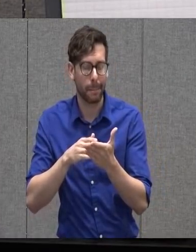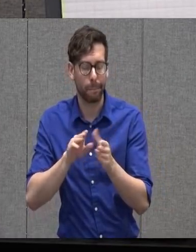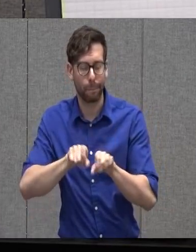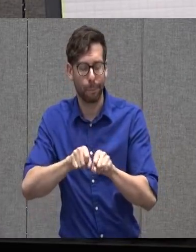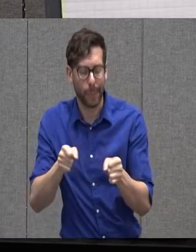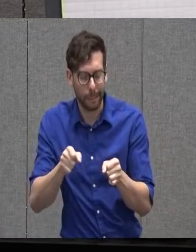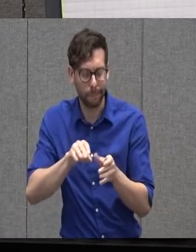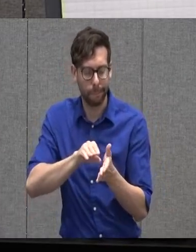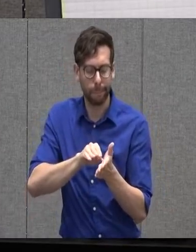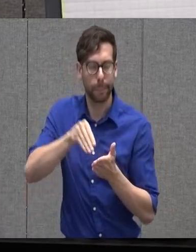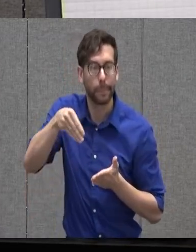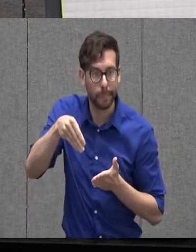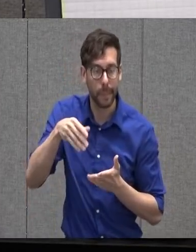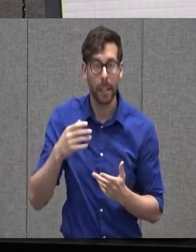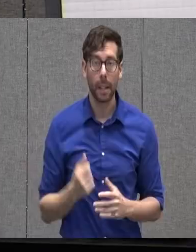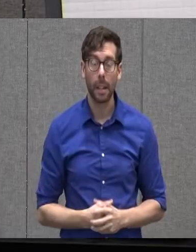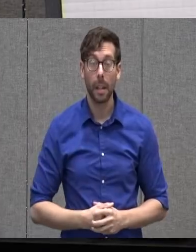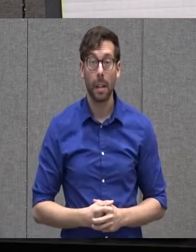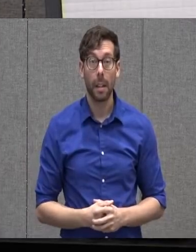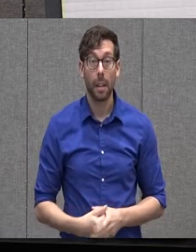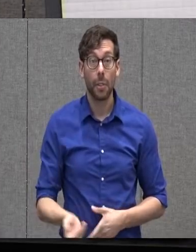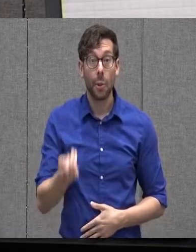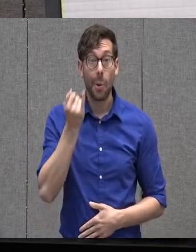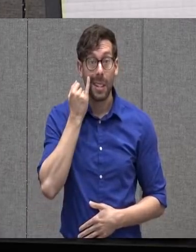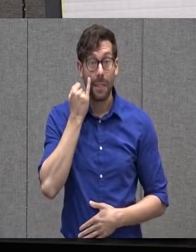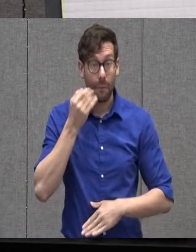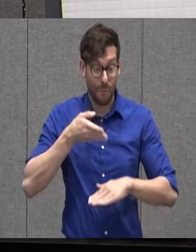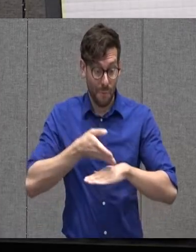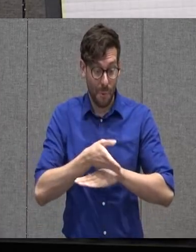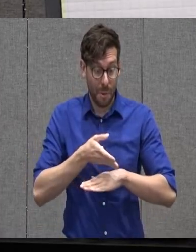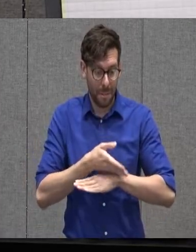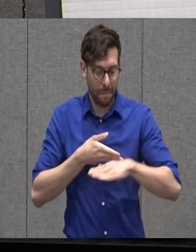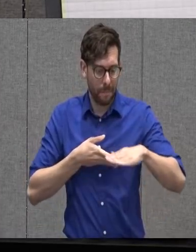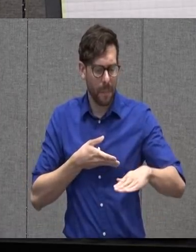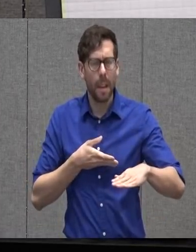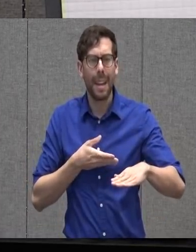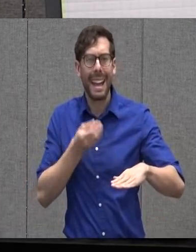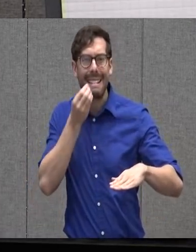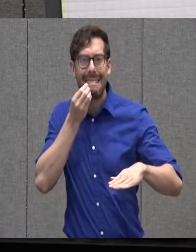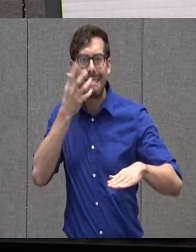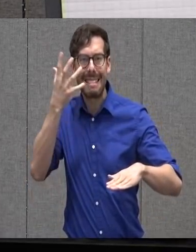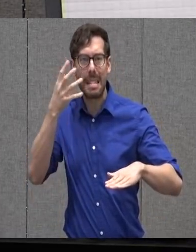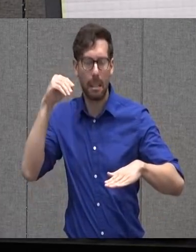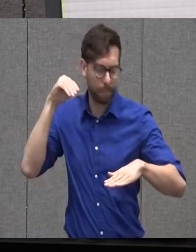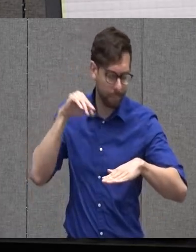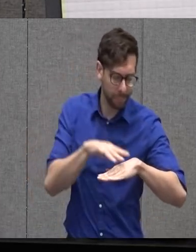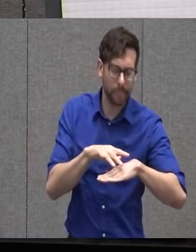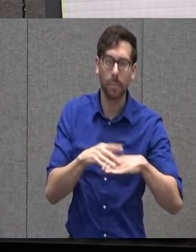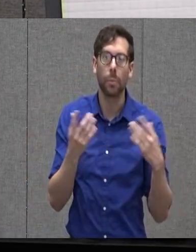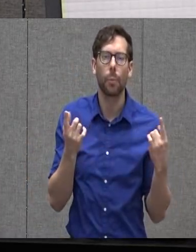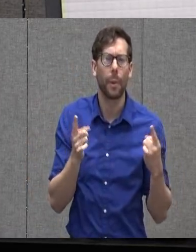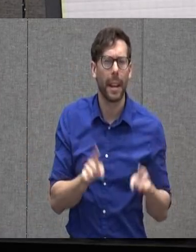we add heat to wood? And what kind of heat could we add to this?